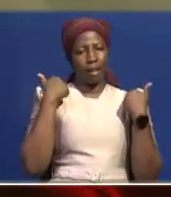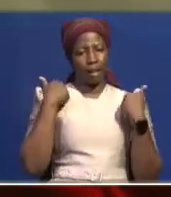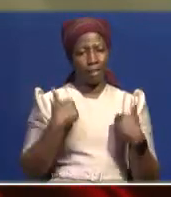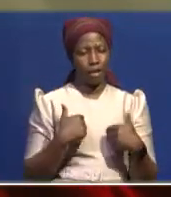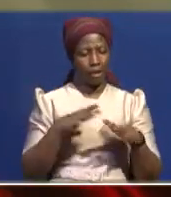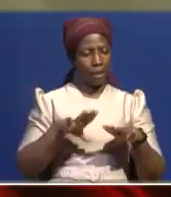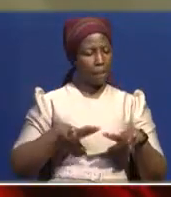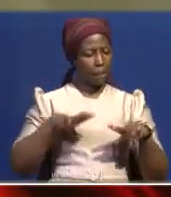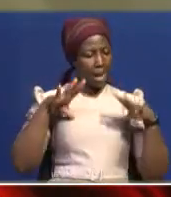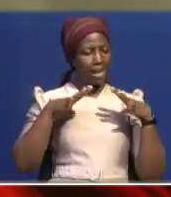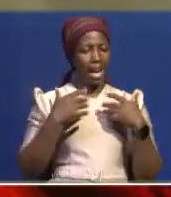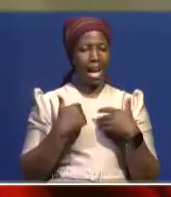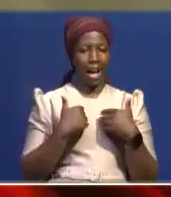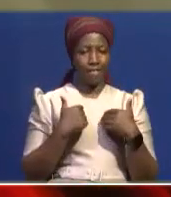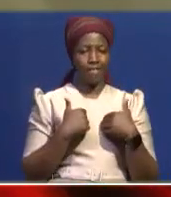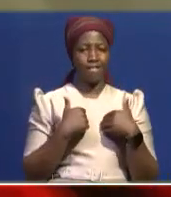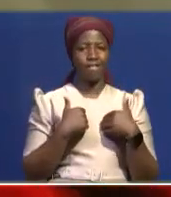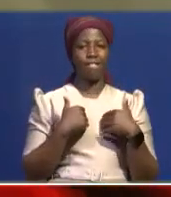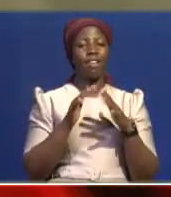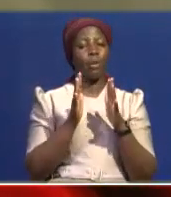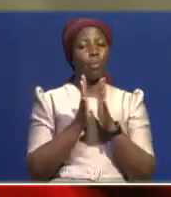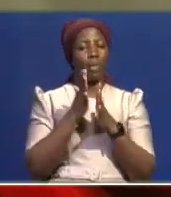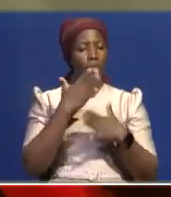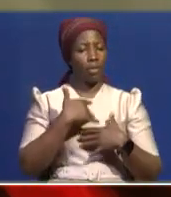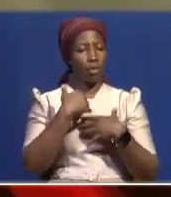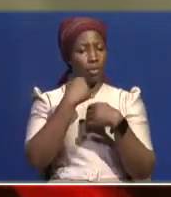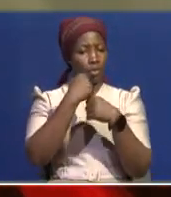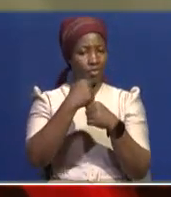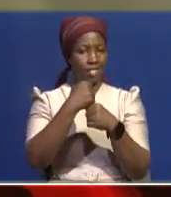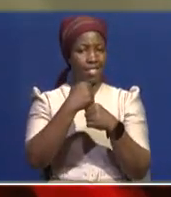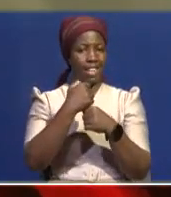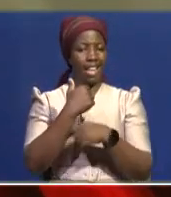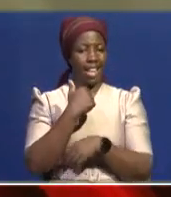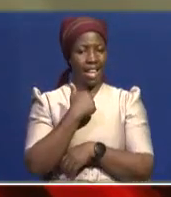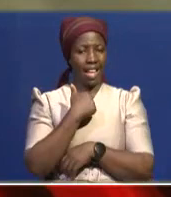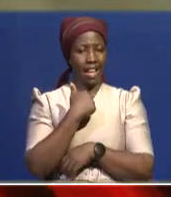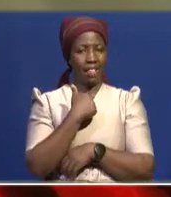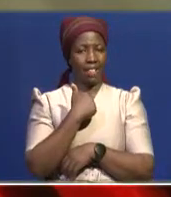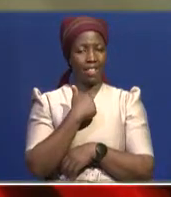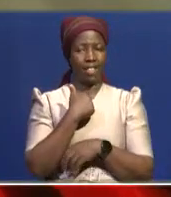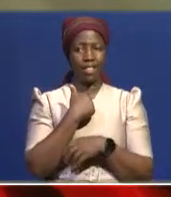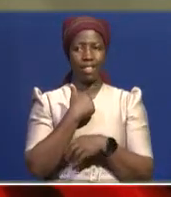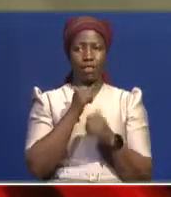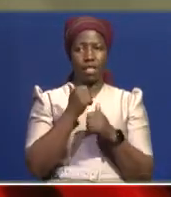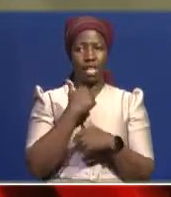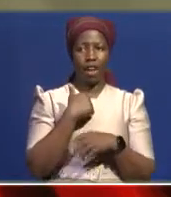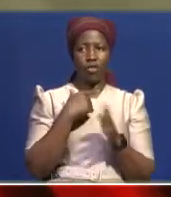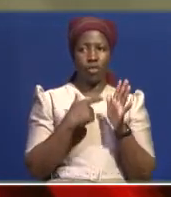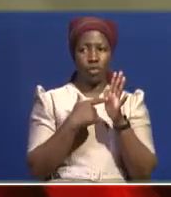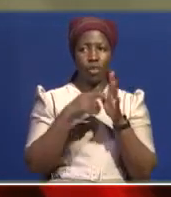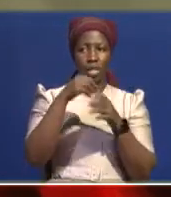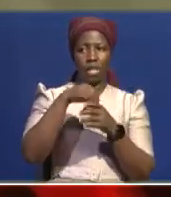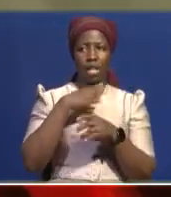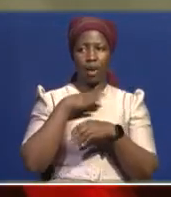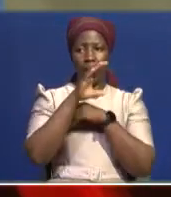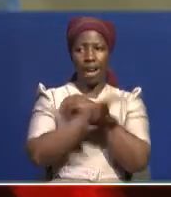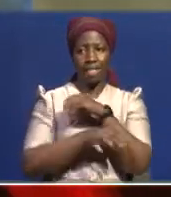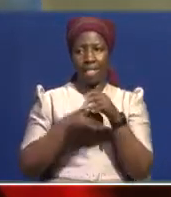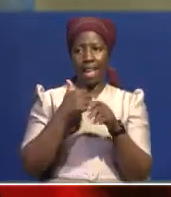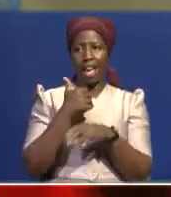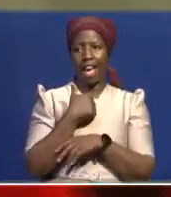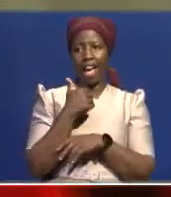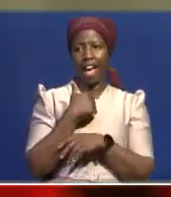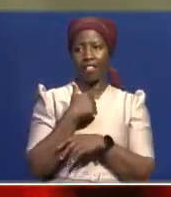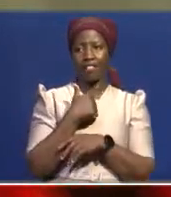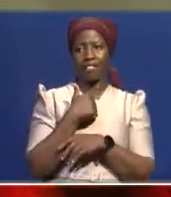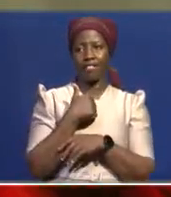pride in the confidence AVIC have shown in our country. It has been